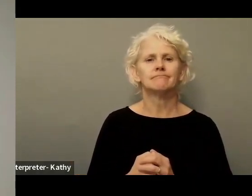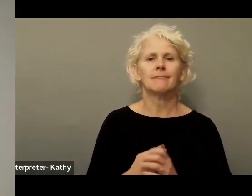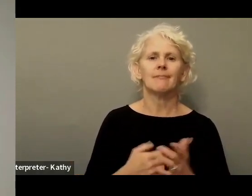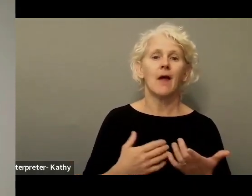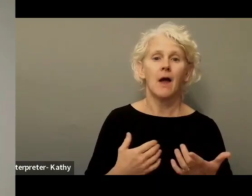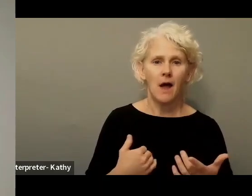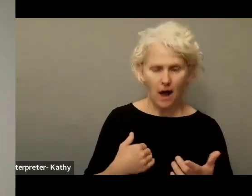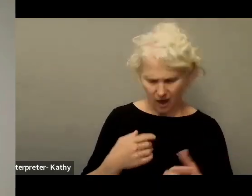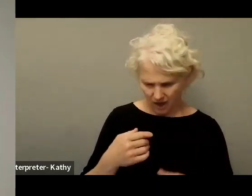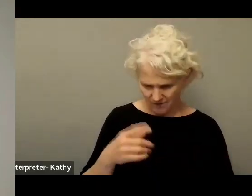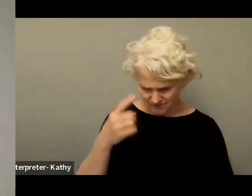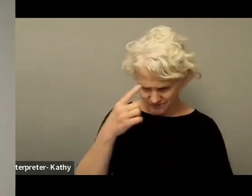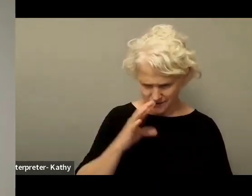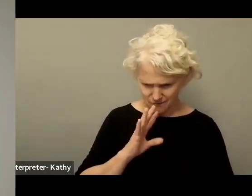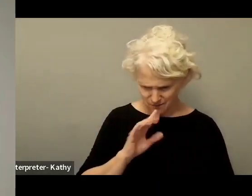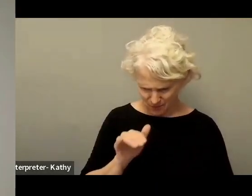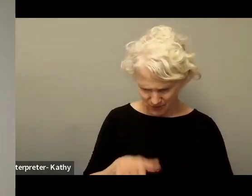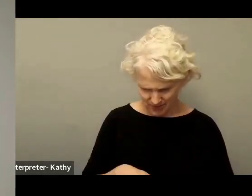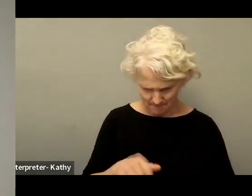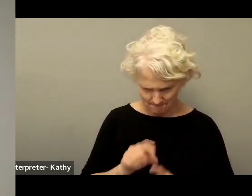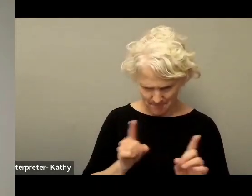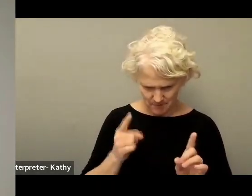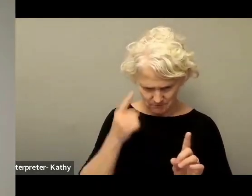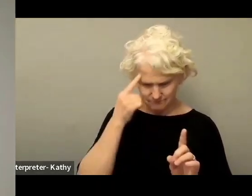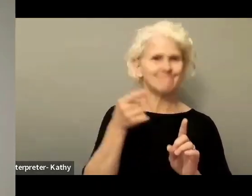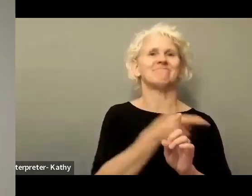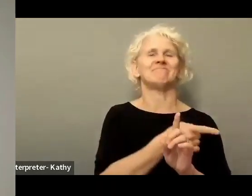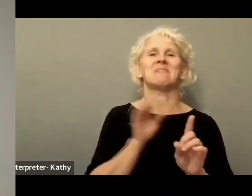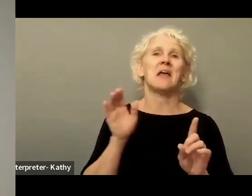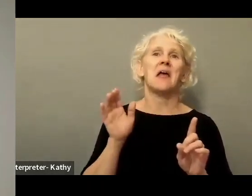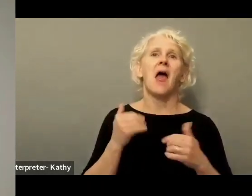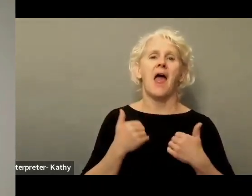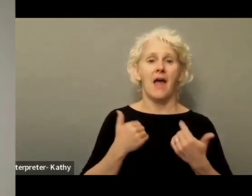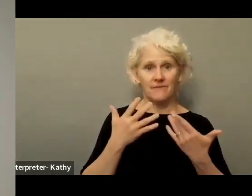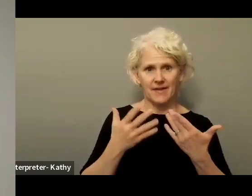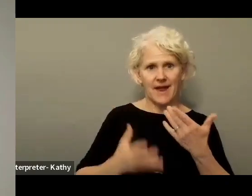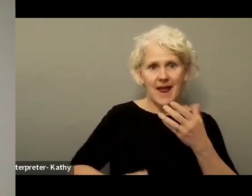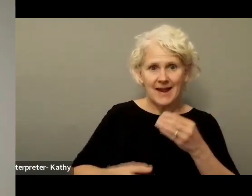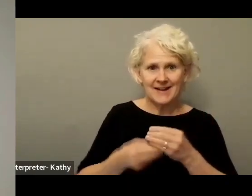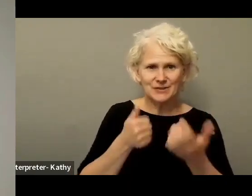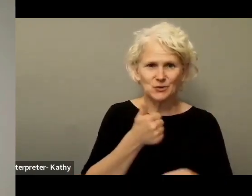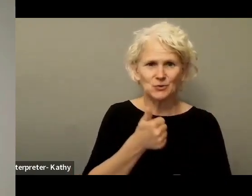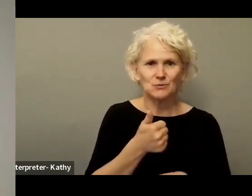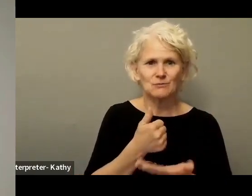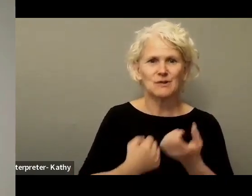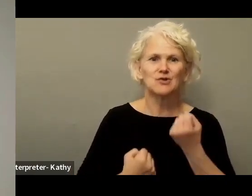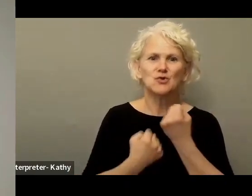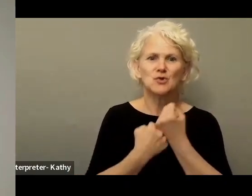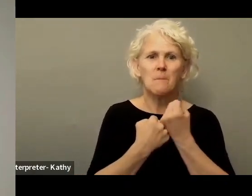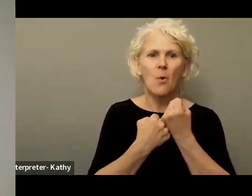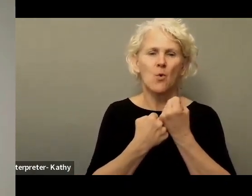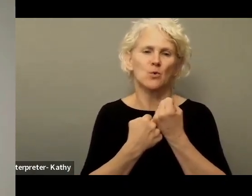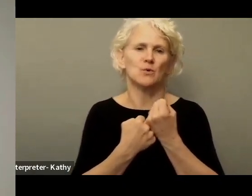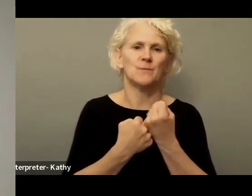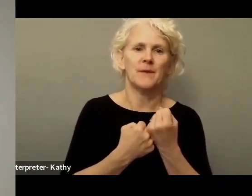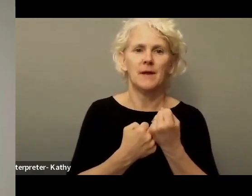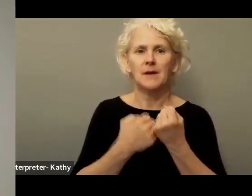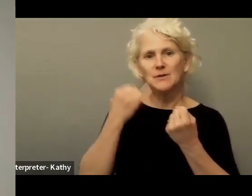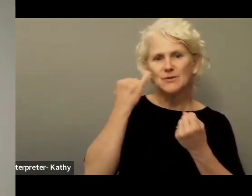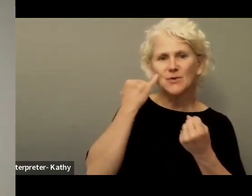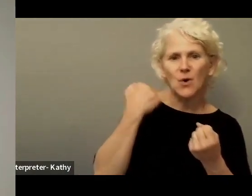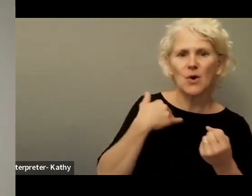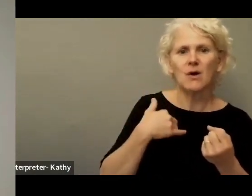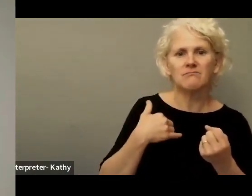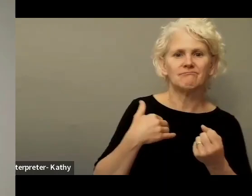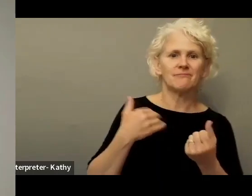I was going somewhere with the casual. I'm so sorry. Just having like that extra support, sorry, for when we do have call-ins, when we do